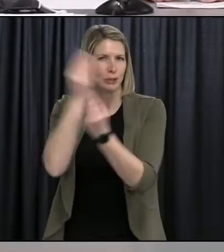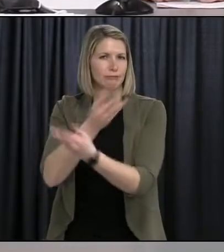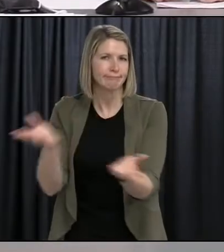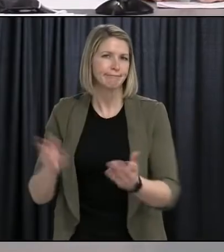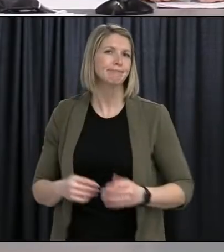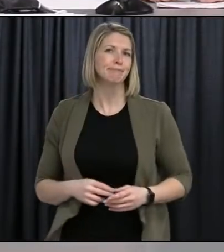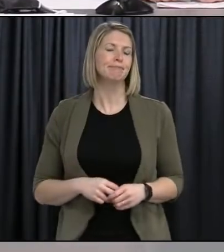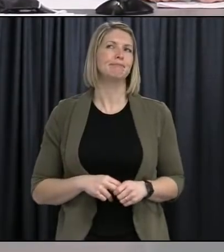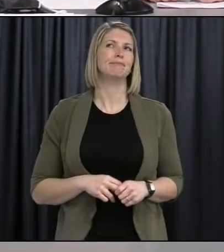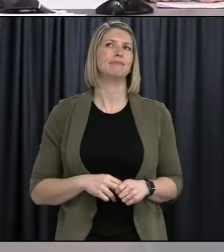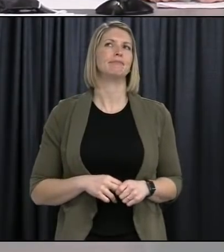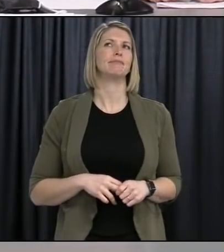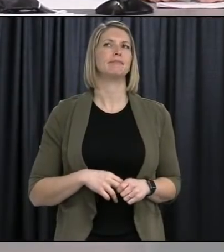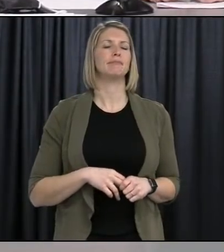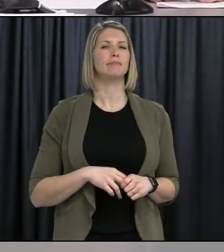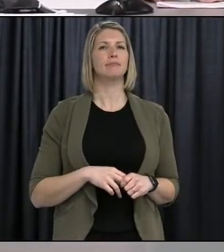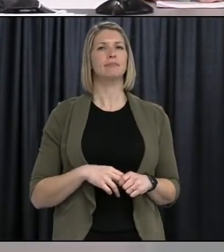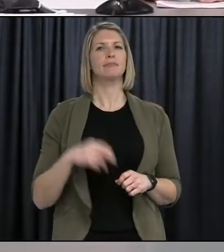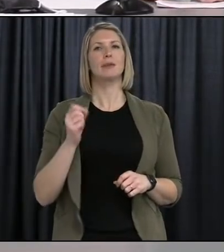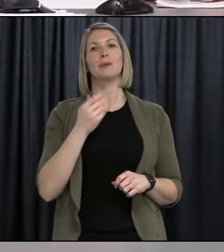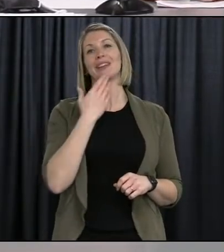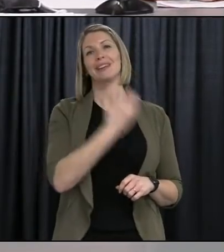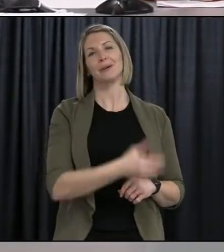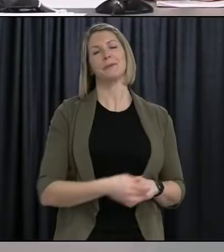Okay, thank you.